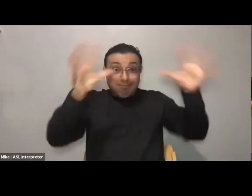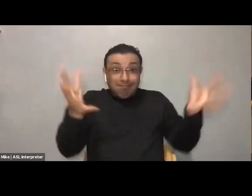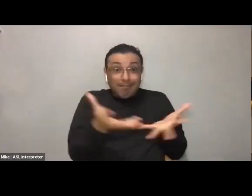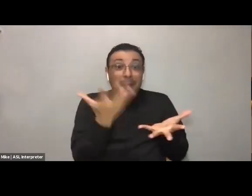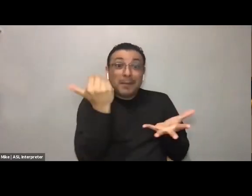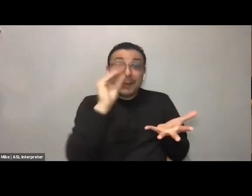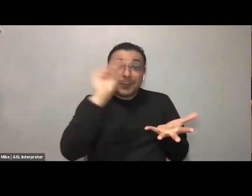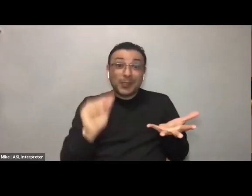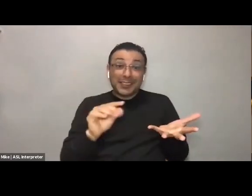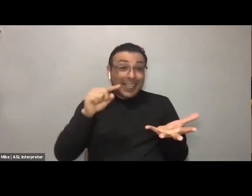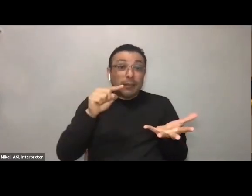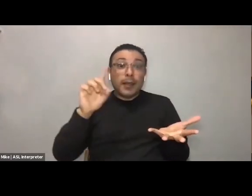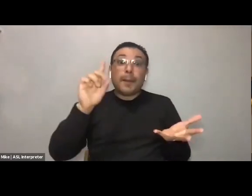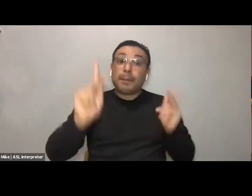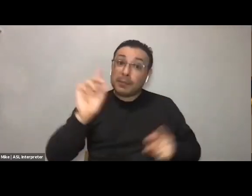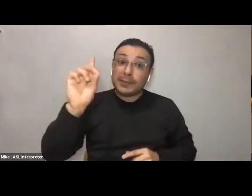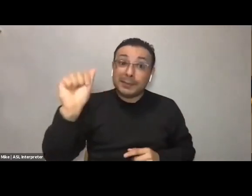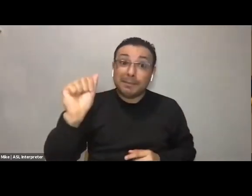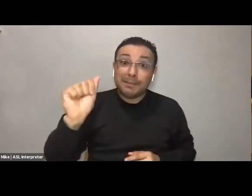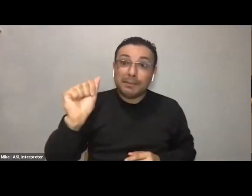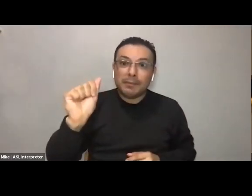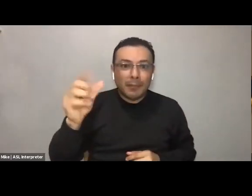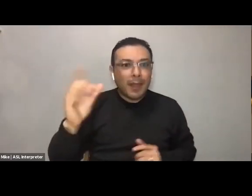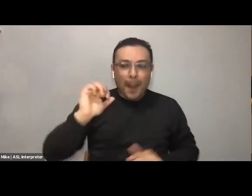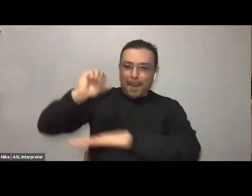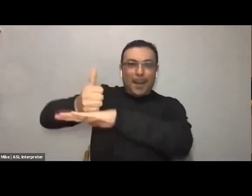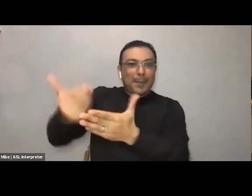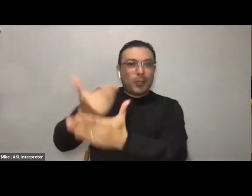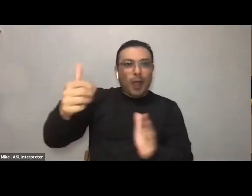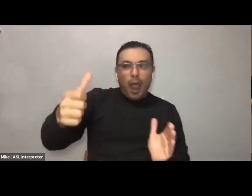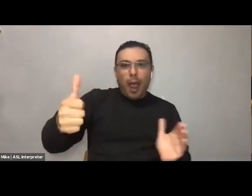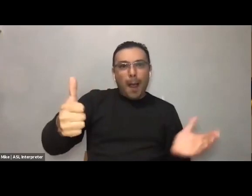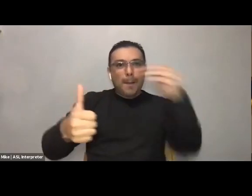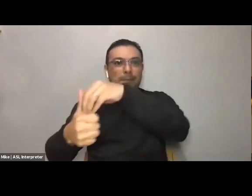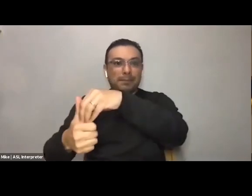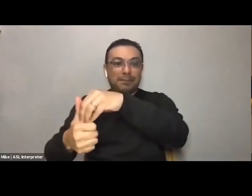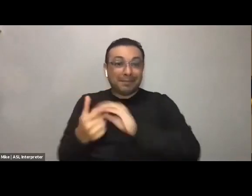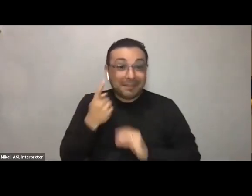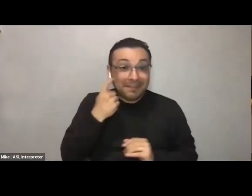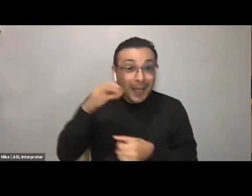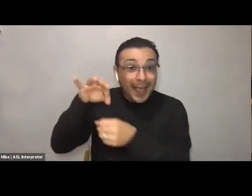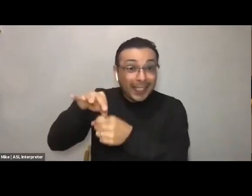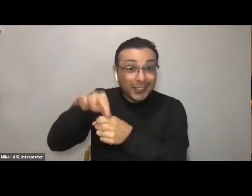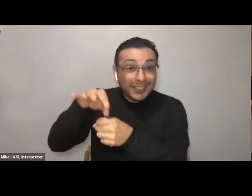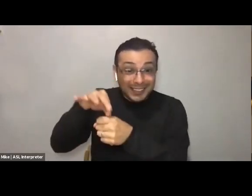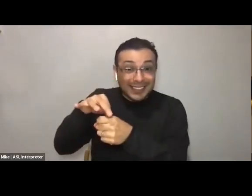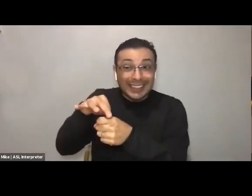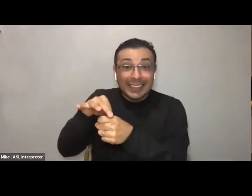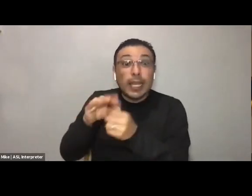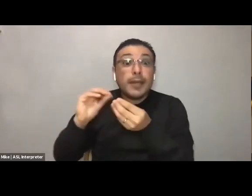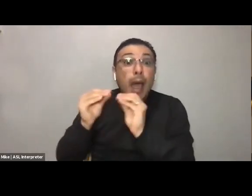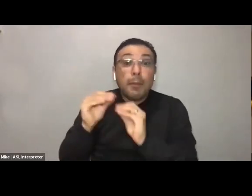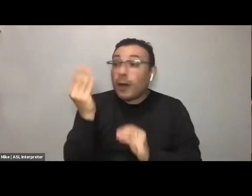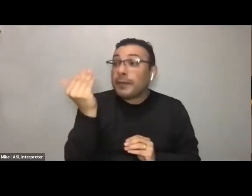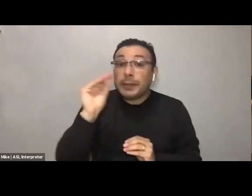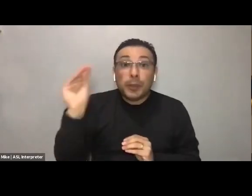the recent election taught us anything, 15% is a huge margin, right? And we now